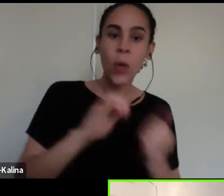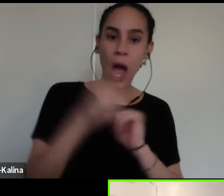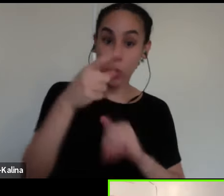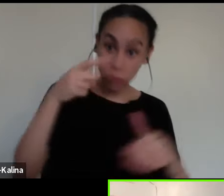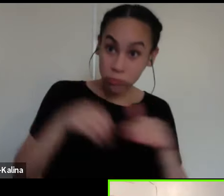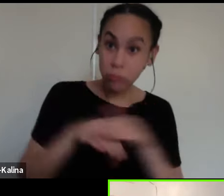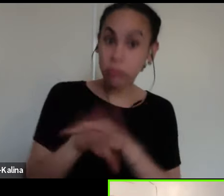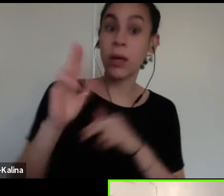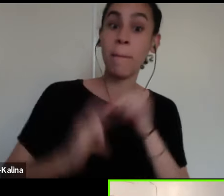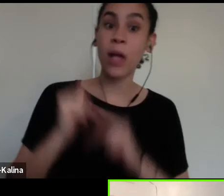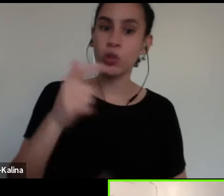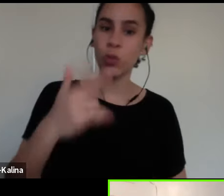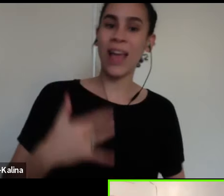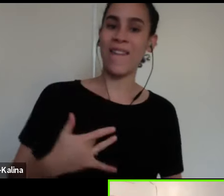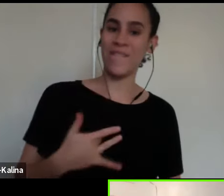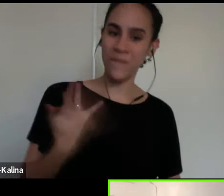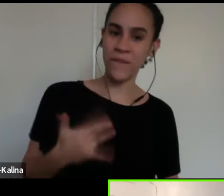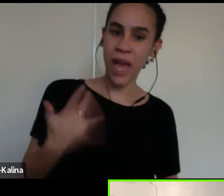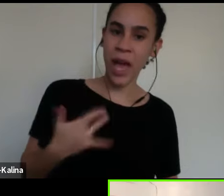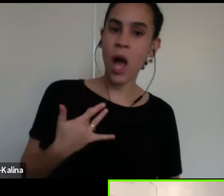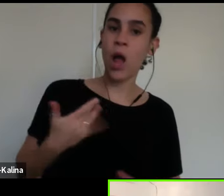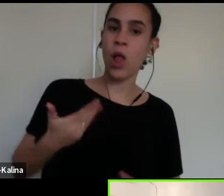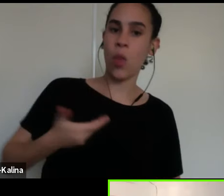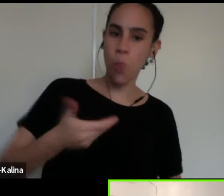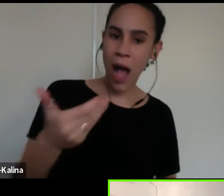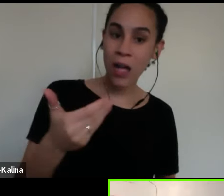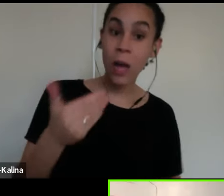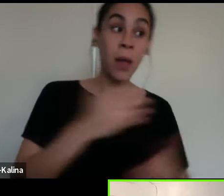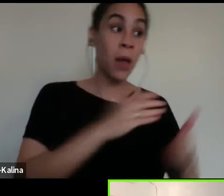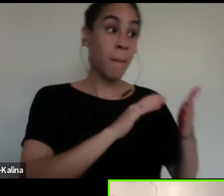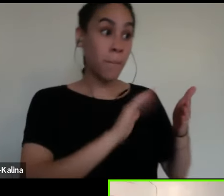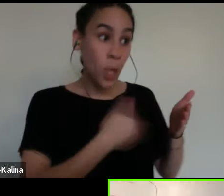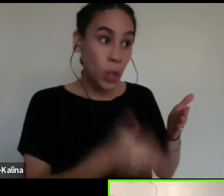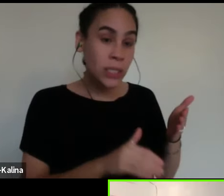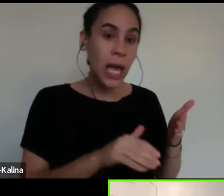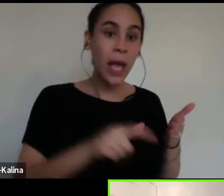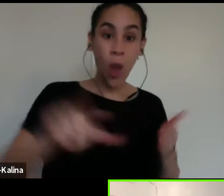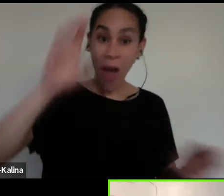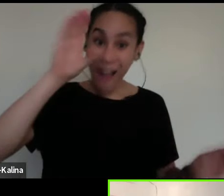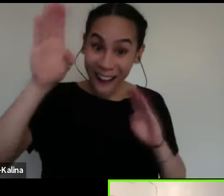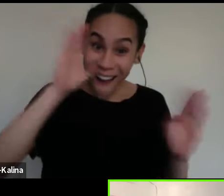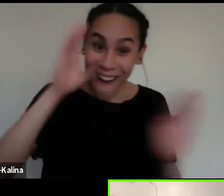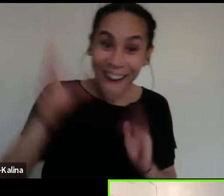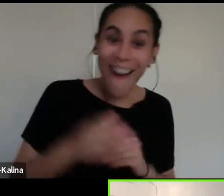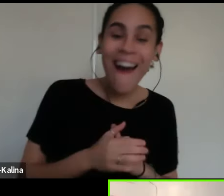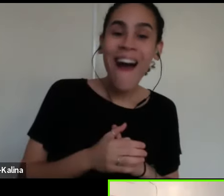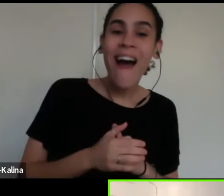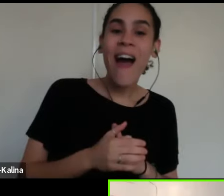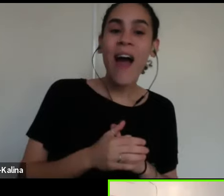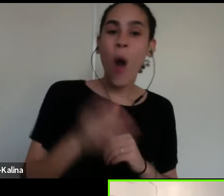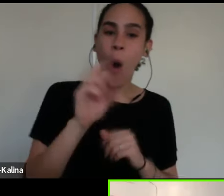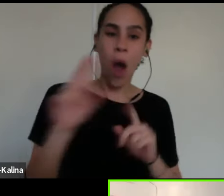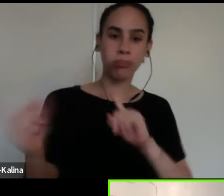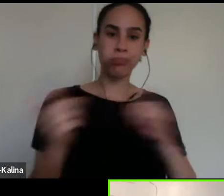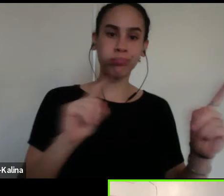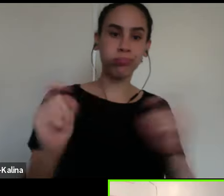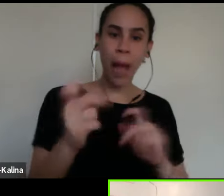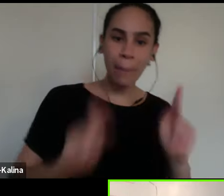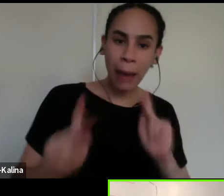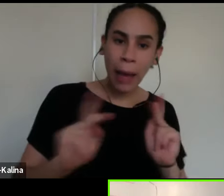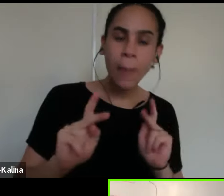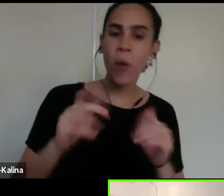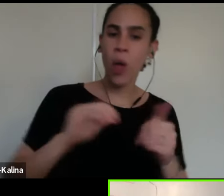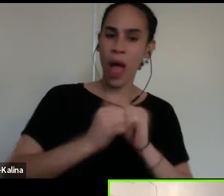you feel welcome, from the music you hear to the way that you're greeted to the bustle around you and the way people are